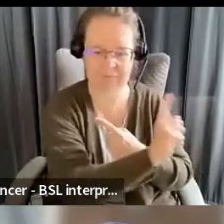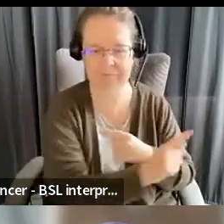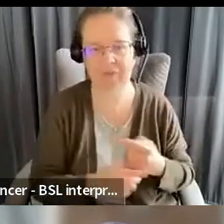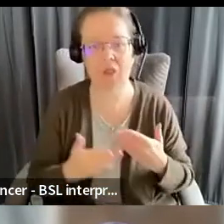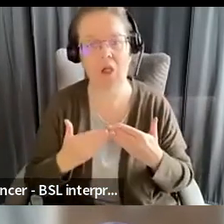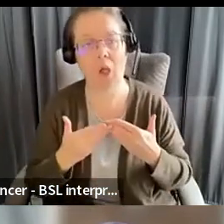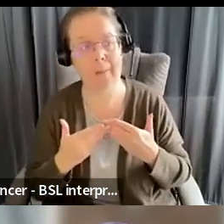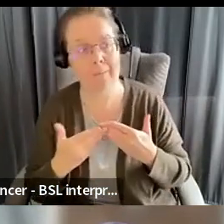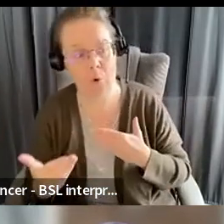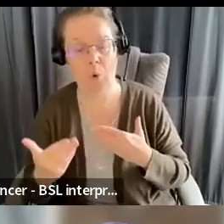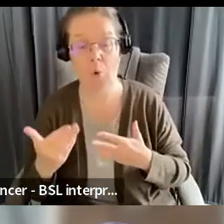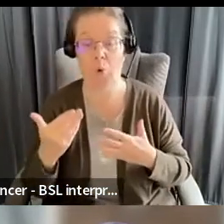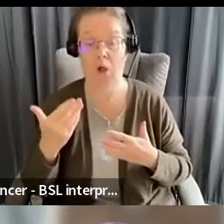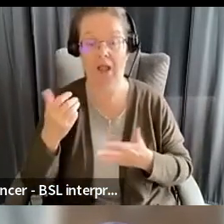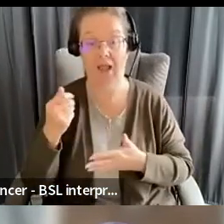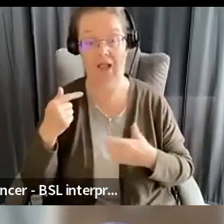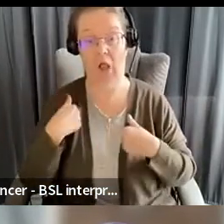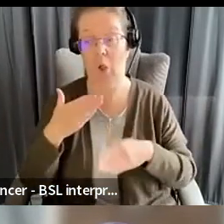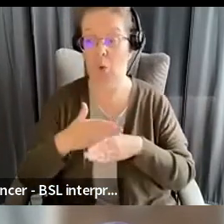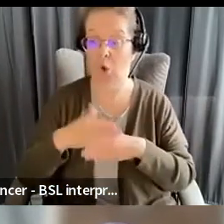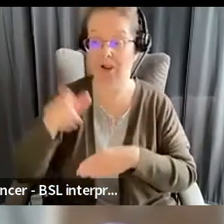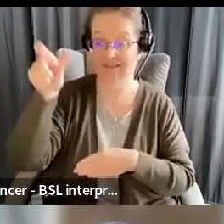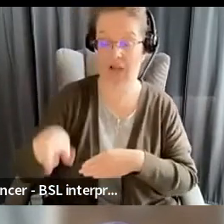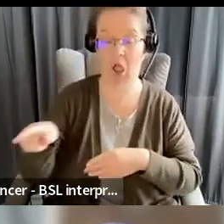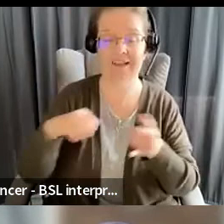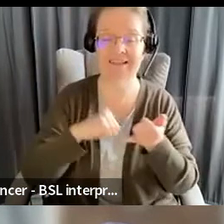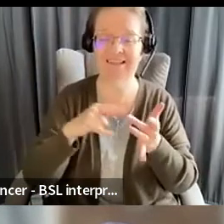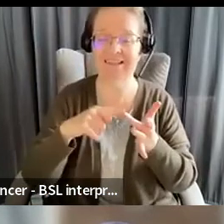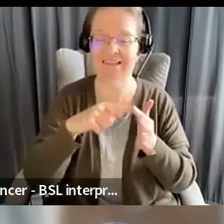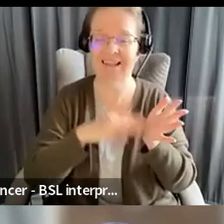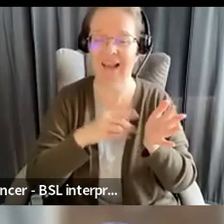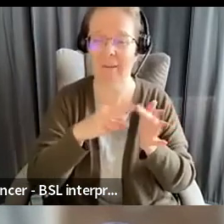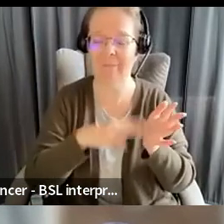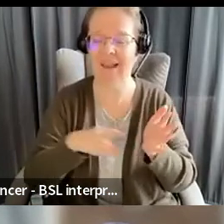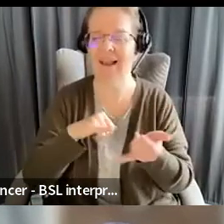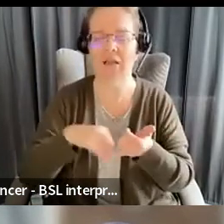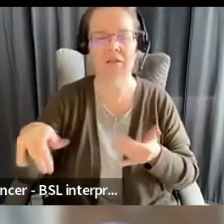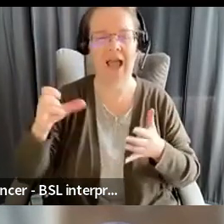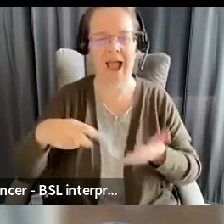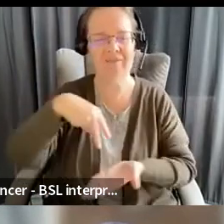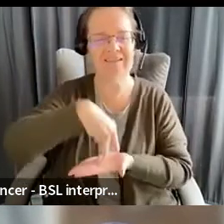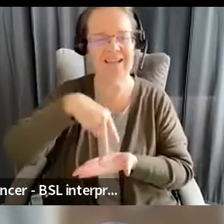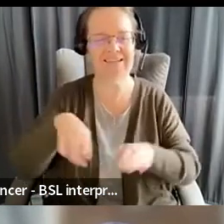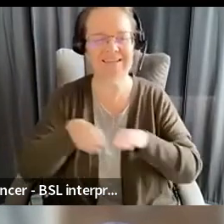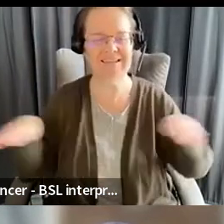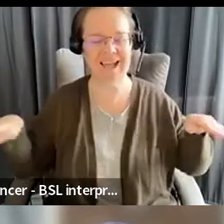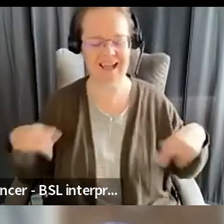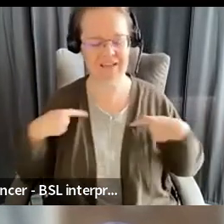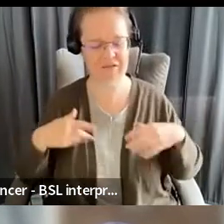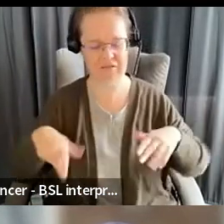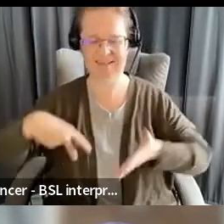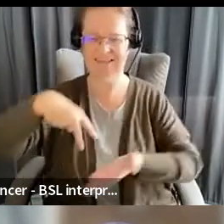as an experience, I was working for a client, Siemens, and they had standing desks. And while working there, I found